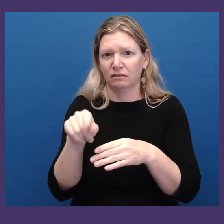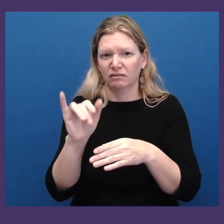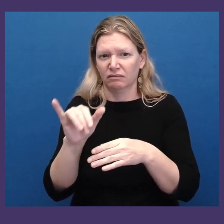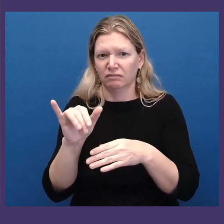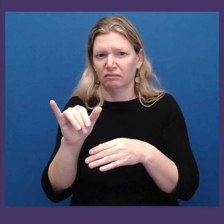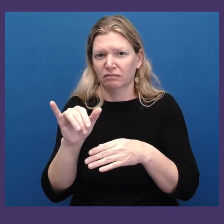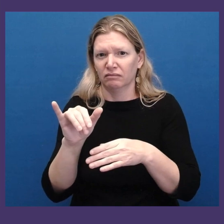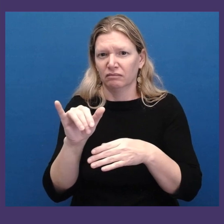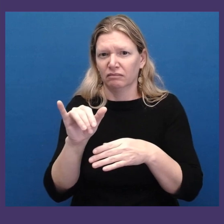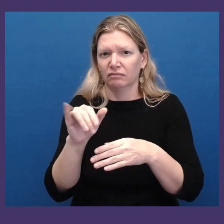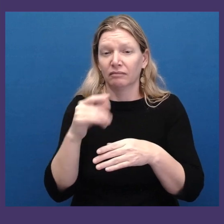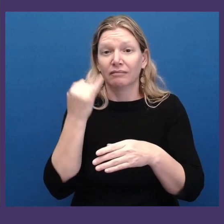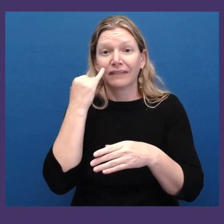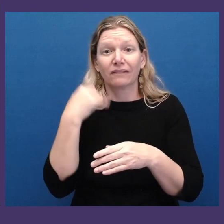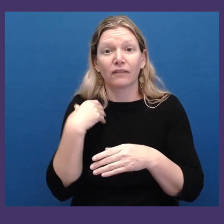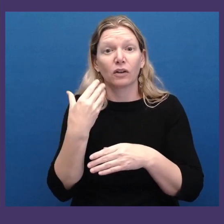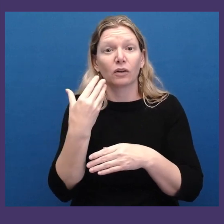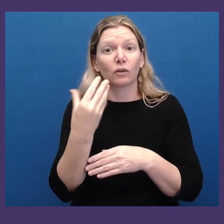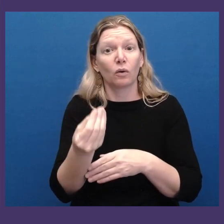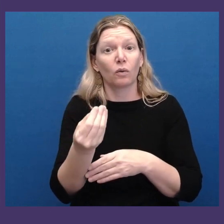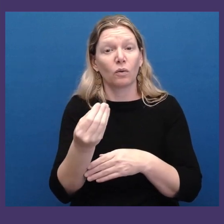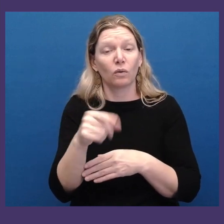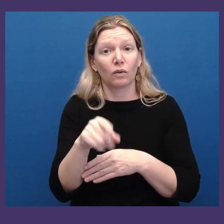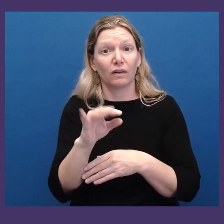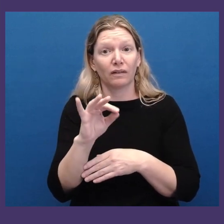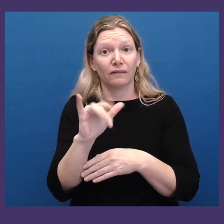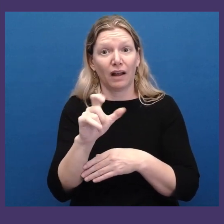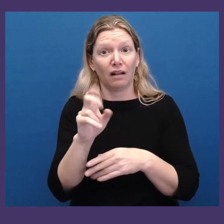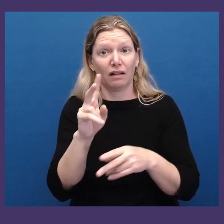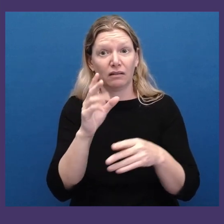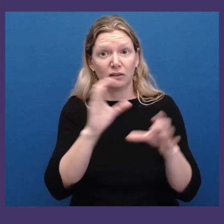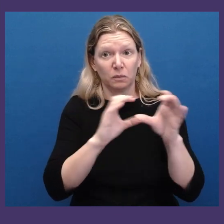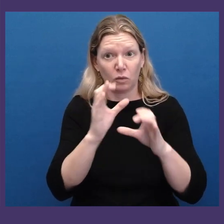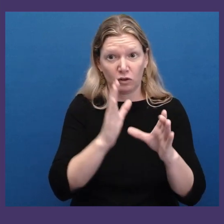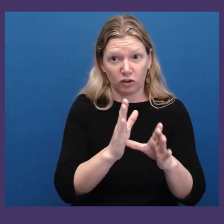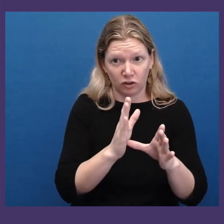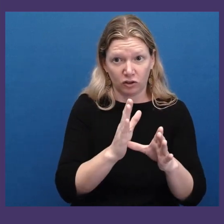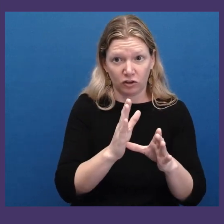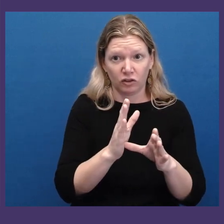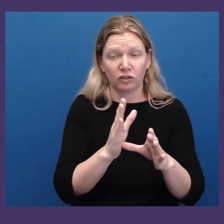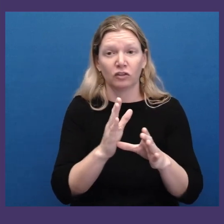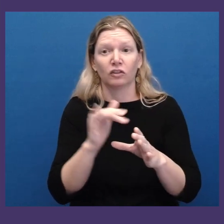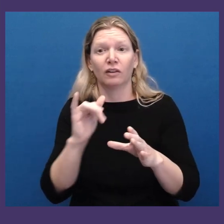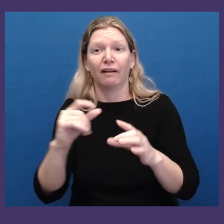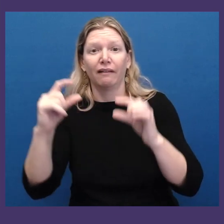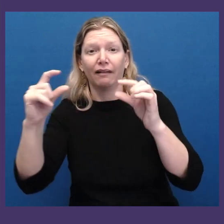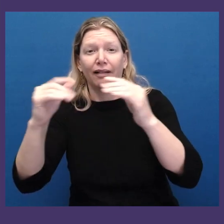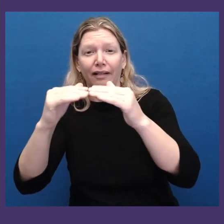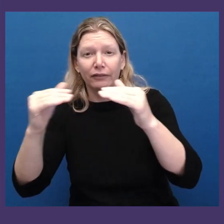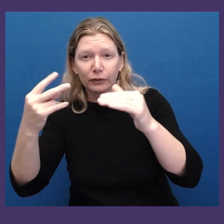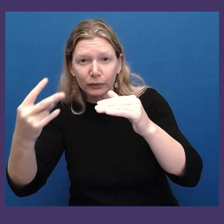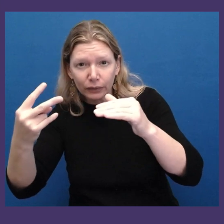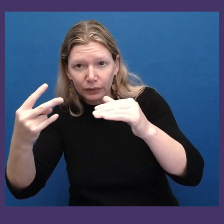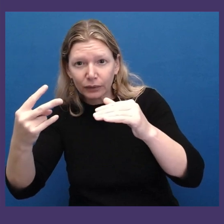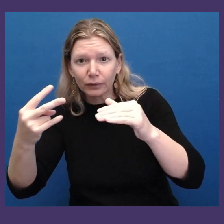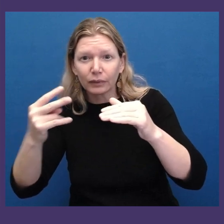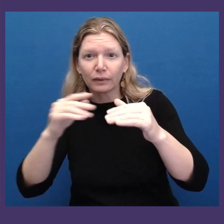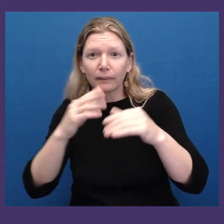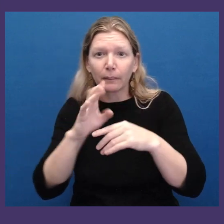File explorer enter. Heading level 2 explorer. List of 1 bullet create react app. List of 10 white bullet .gif. I see all